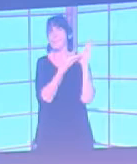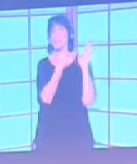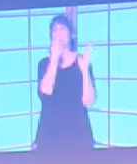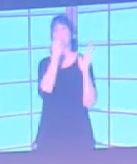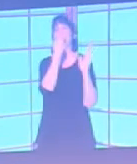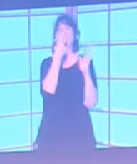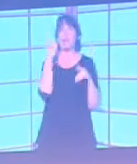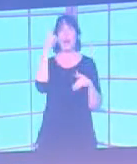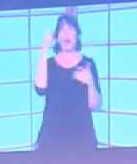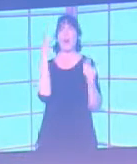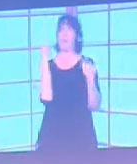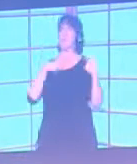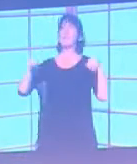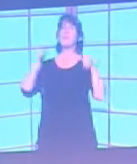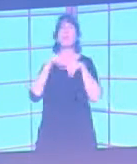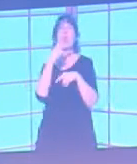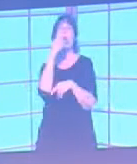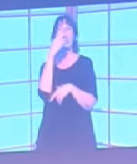you very much.